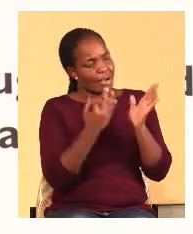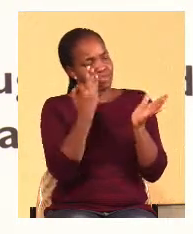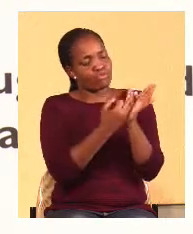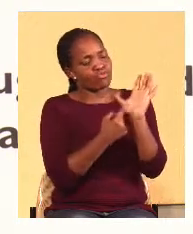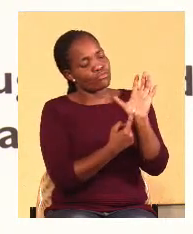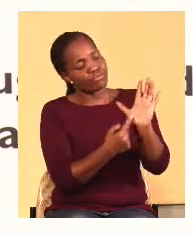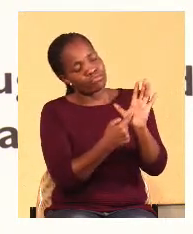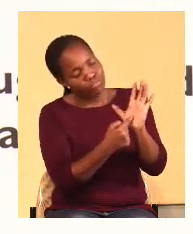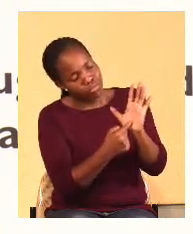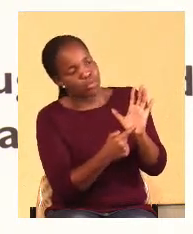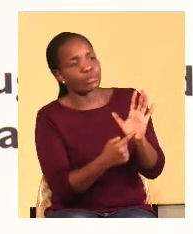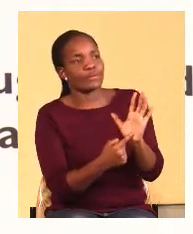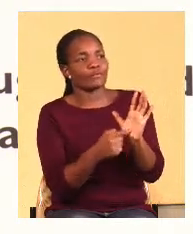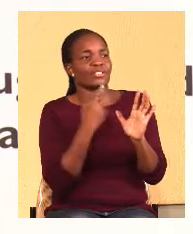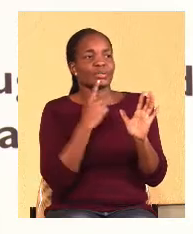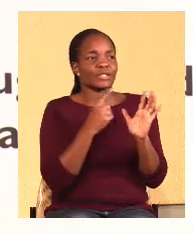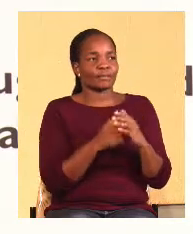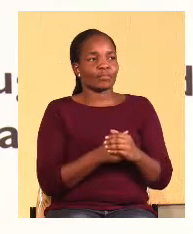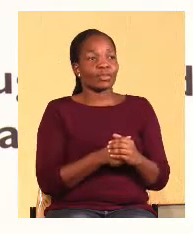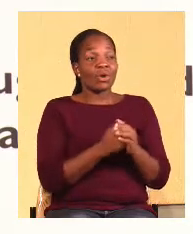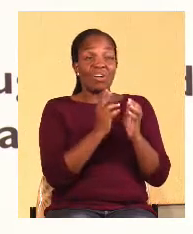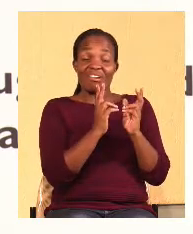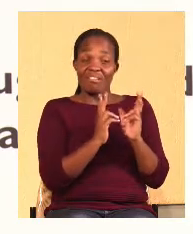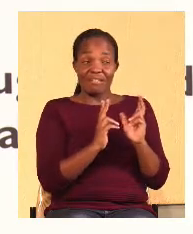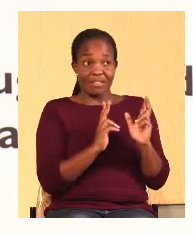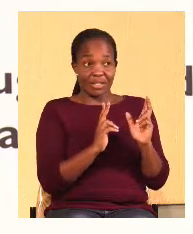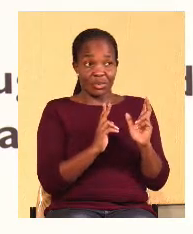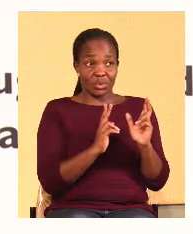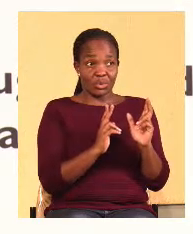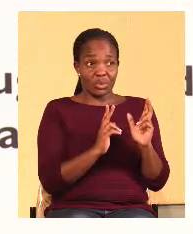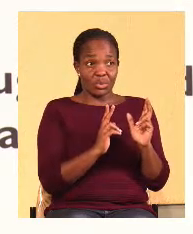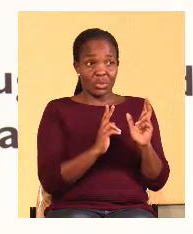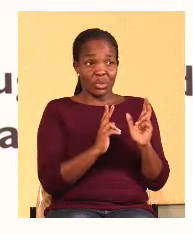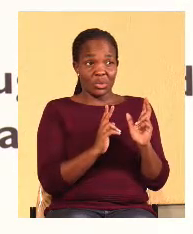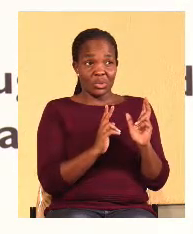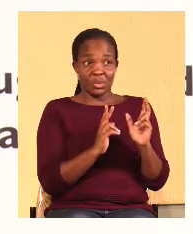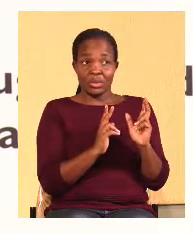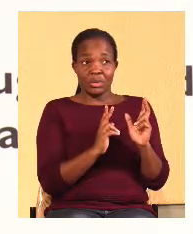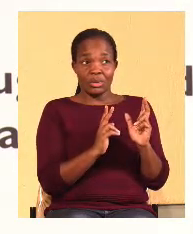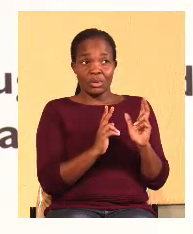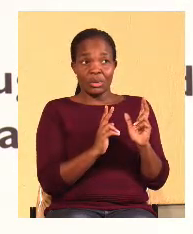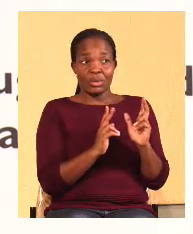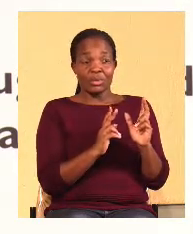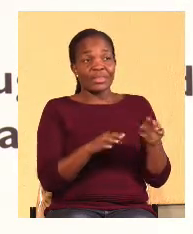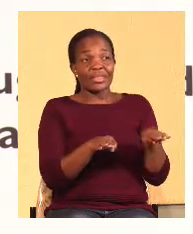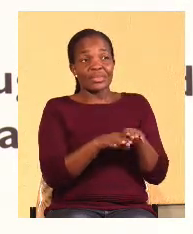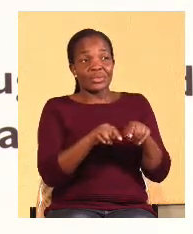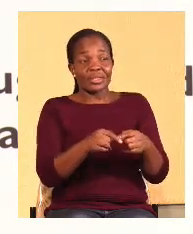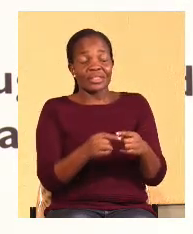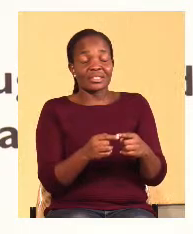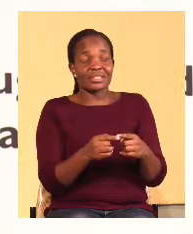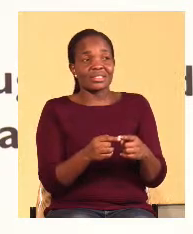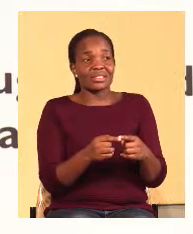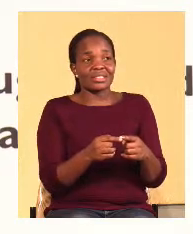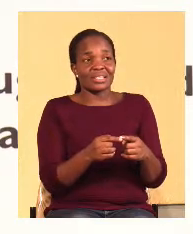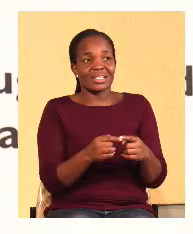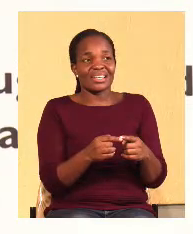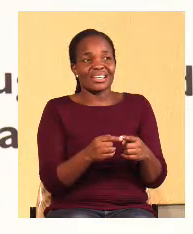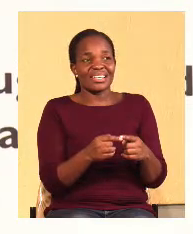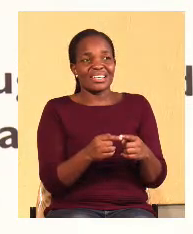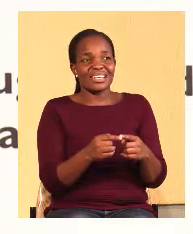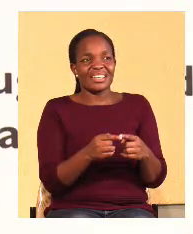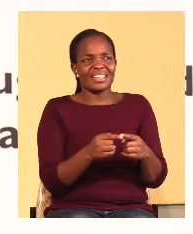is now on members of the public, because the law enforcement has been so inundated and in a way, I think,